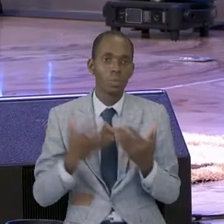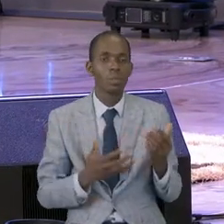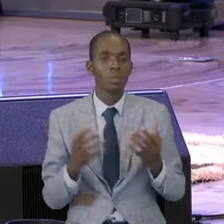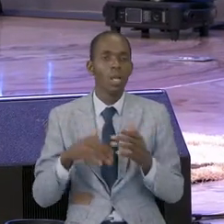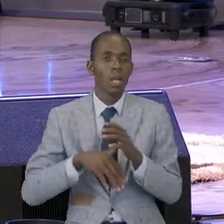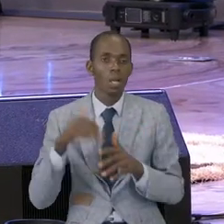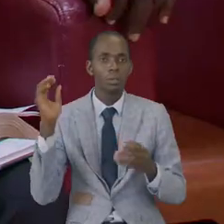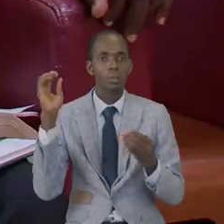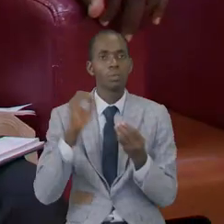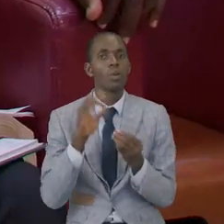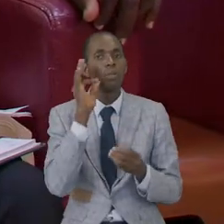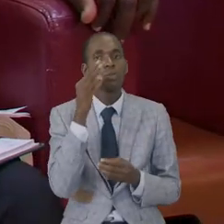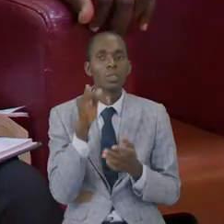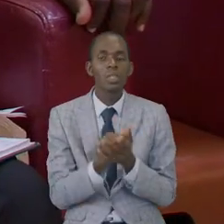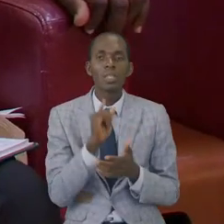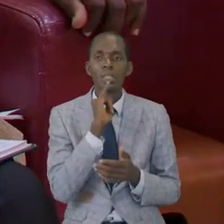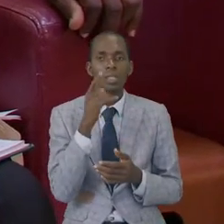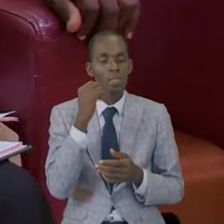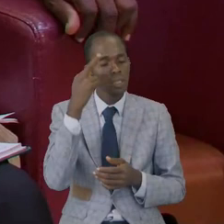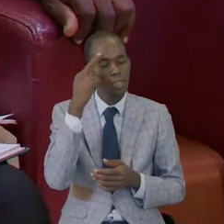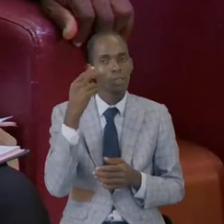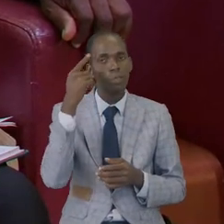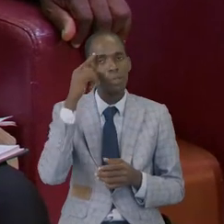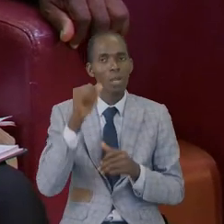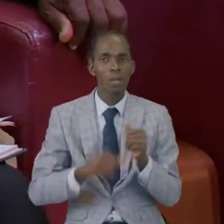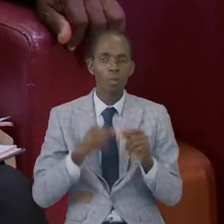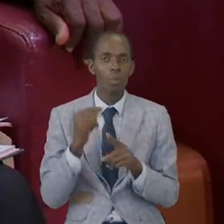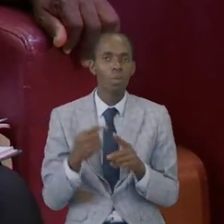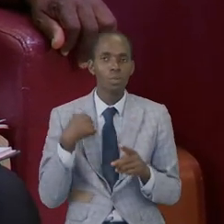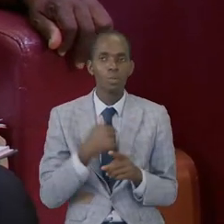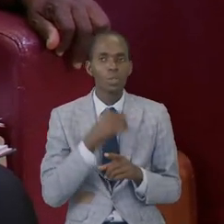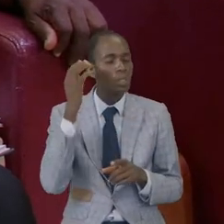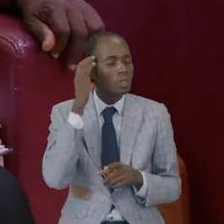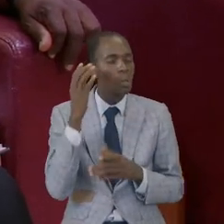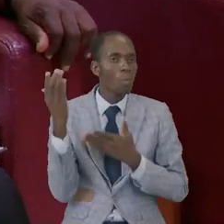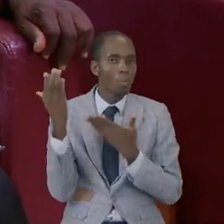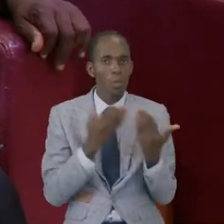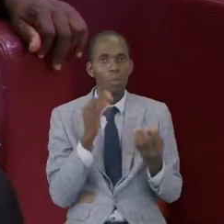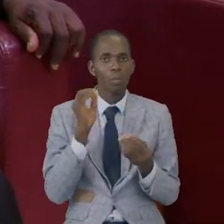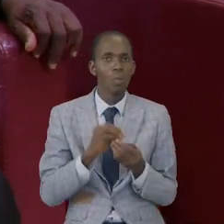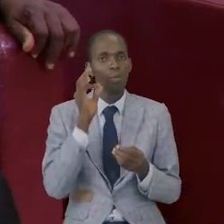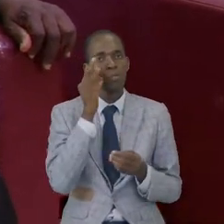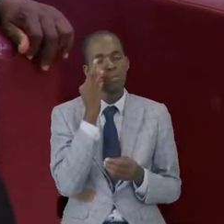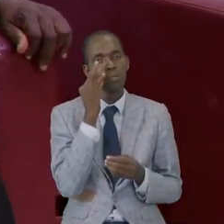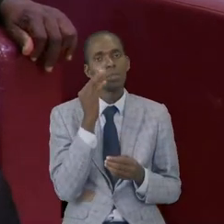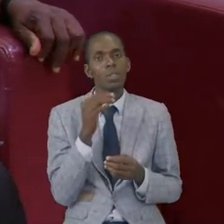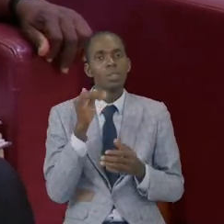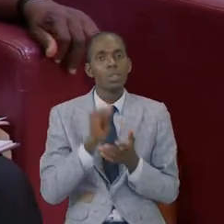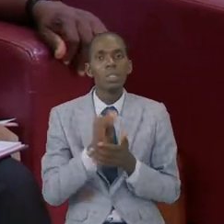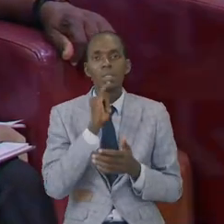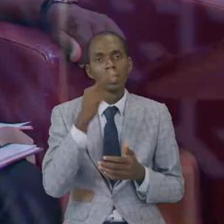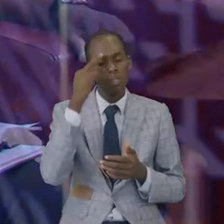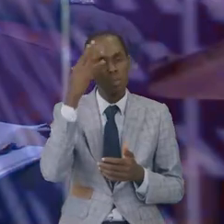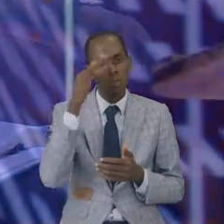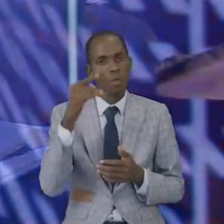That's the reason for every message we hear, bring forth more fruit. That's the reason for every Bible study